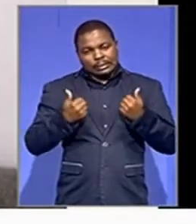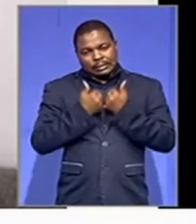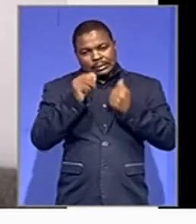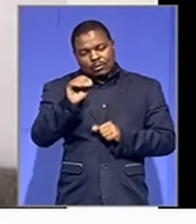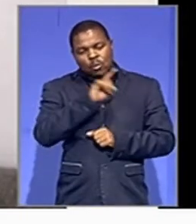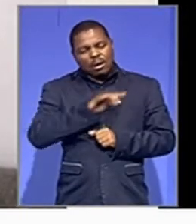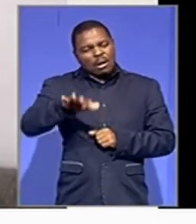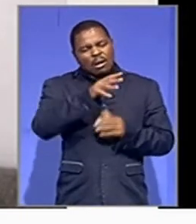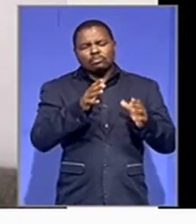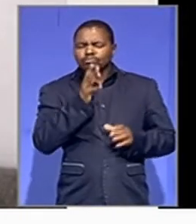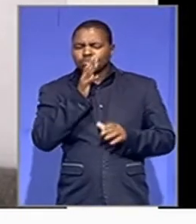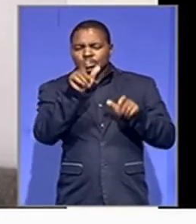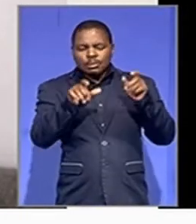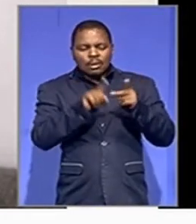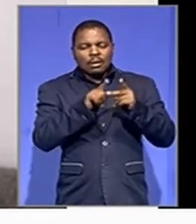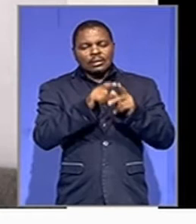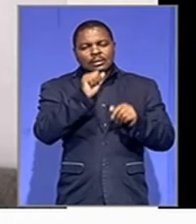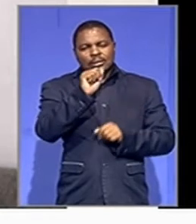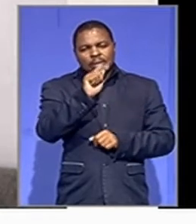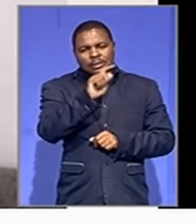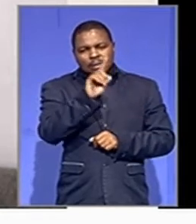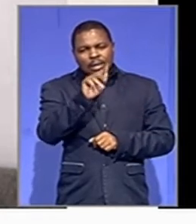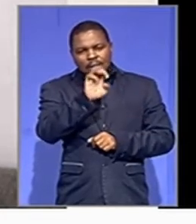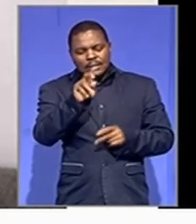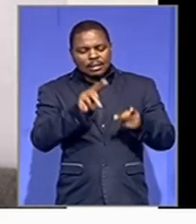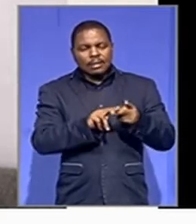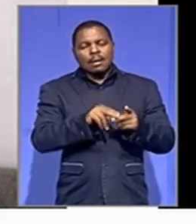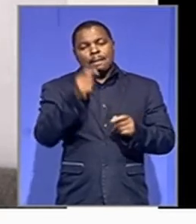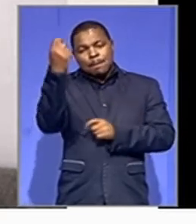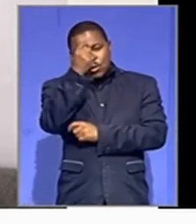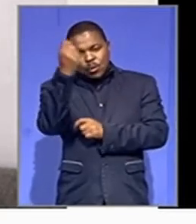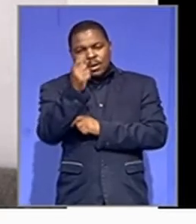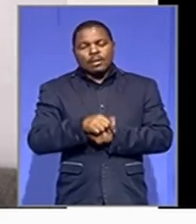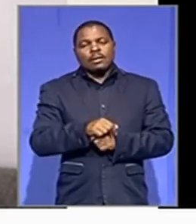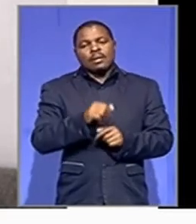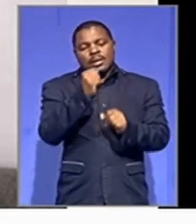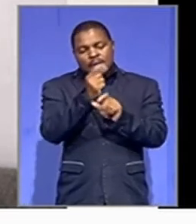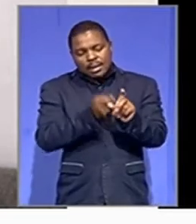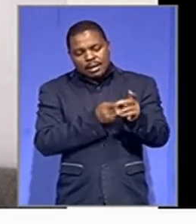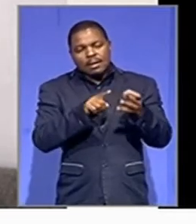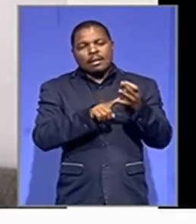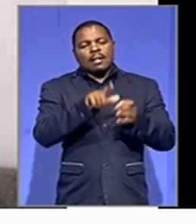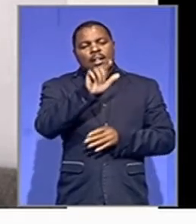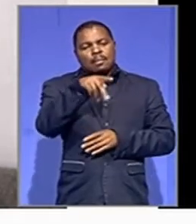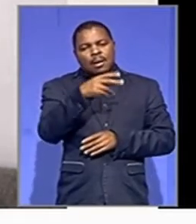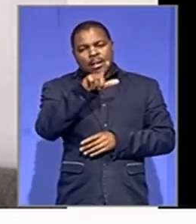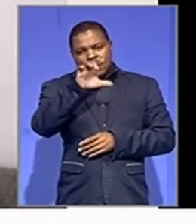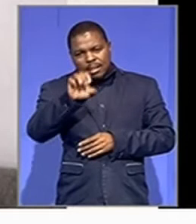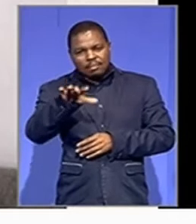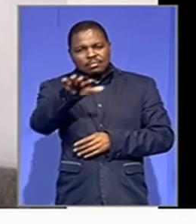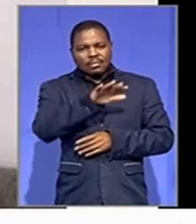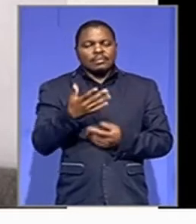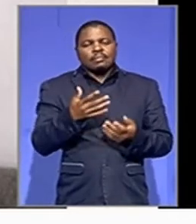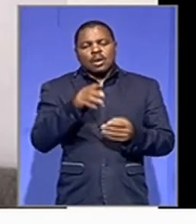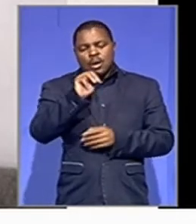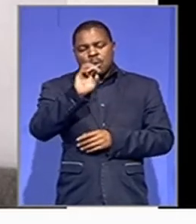high-density areas such as Tzaneen, Polokwane, Giyani, Lephalale, and Mokopane. In terms of numbers, in grade